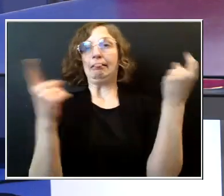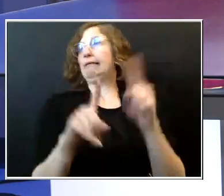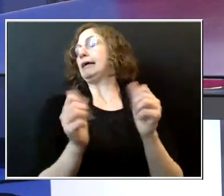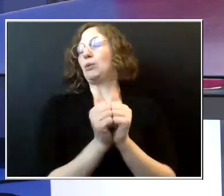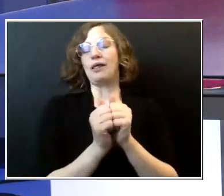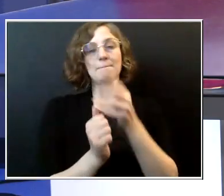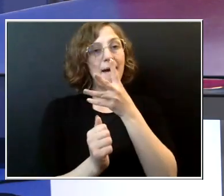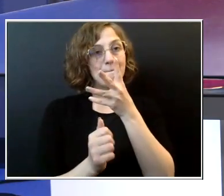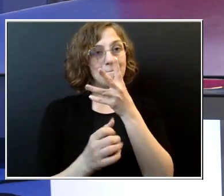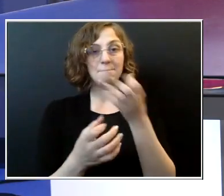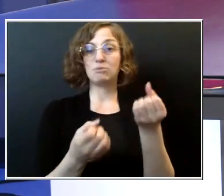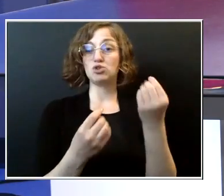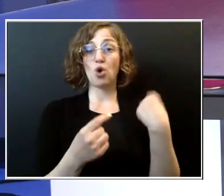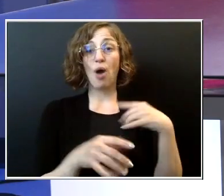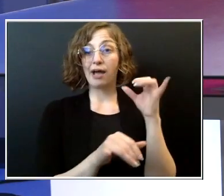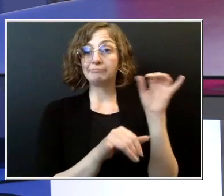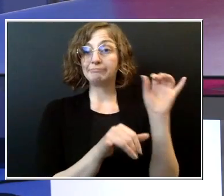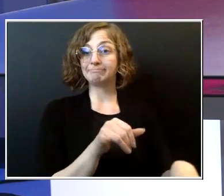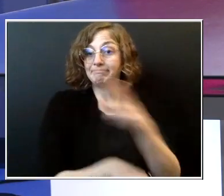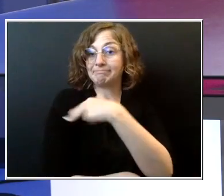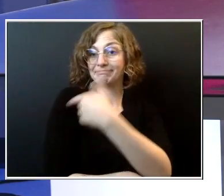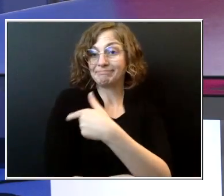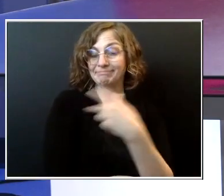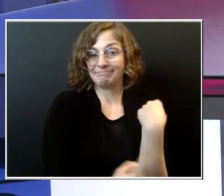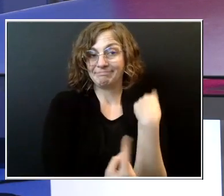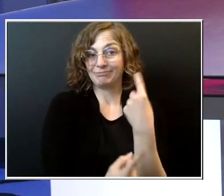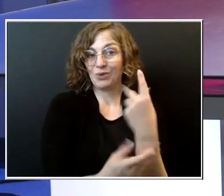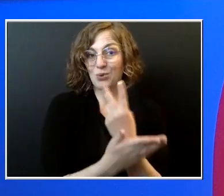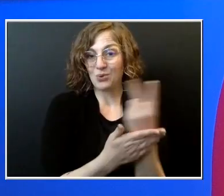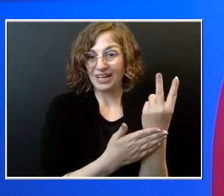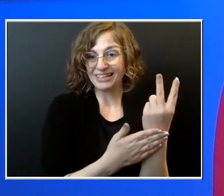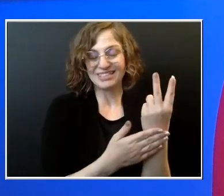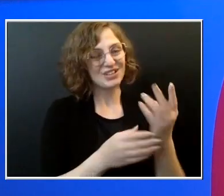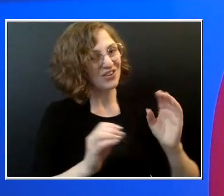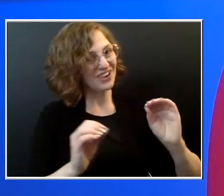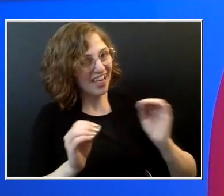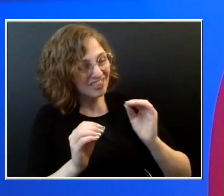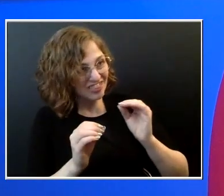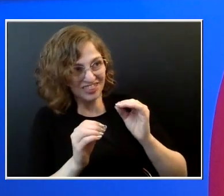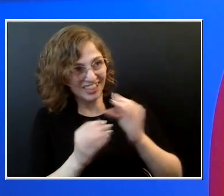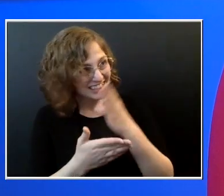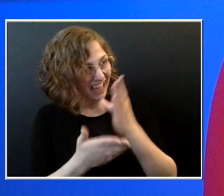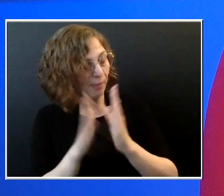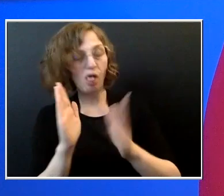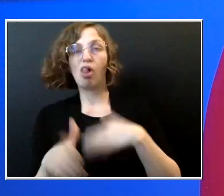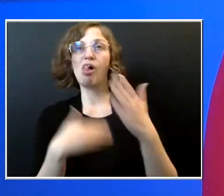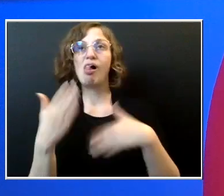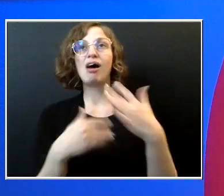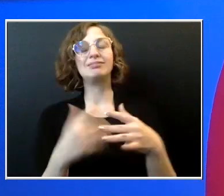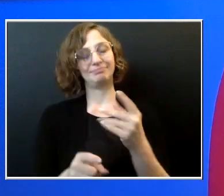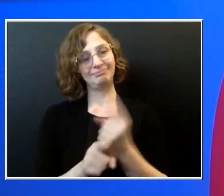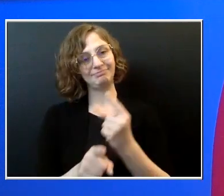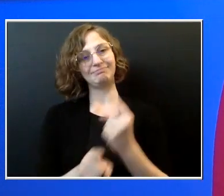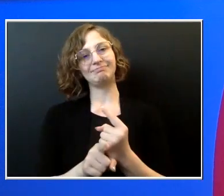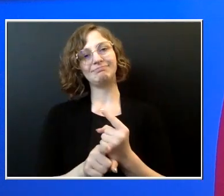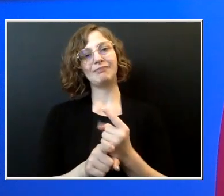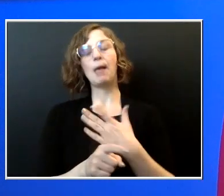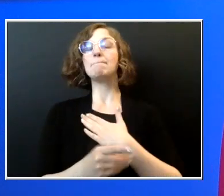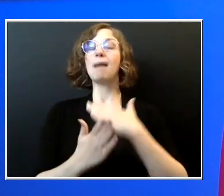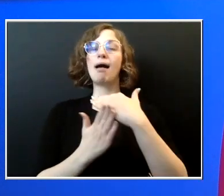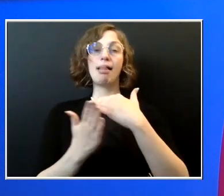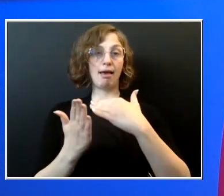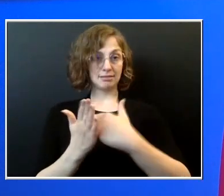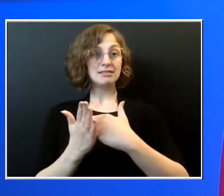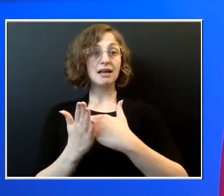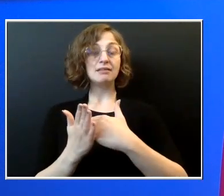Nothing keep changes. going. You just keep going. Now, here's the caveat, and this was the lesson that I believe I needed to learn. And I believe this